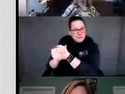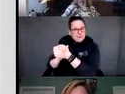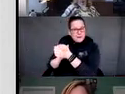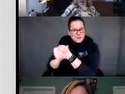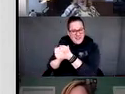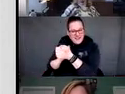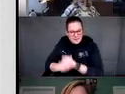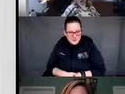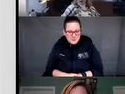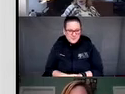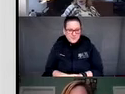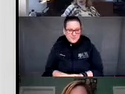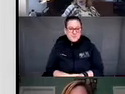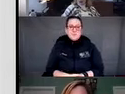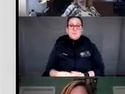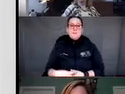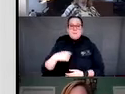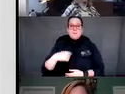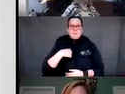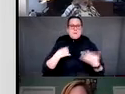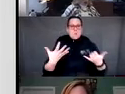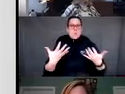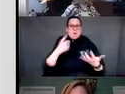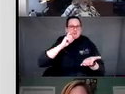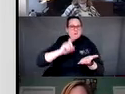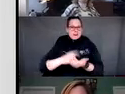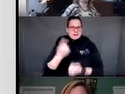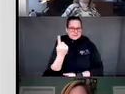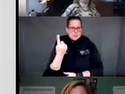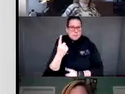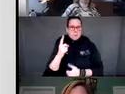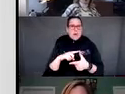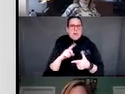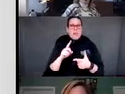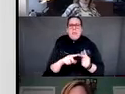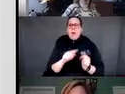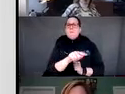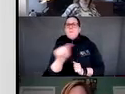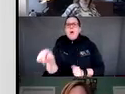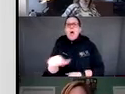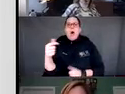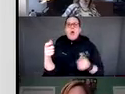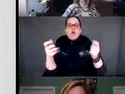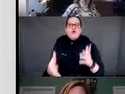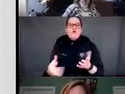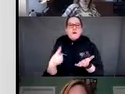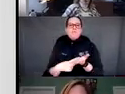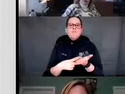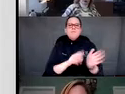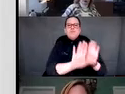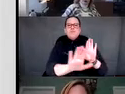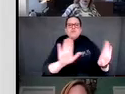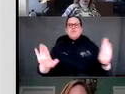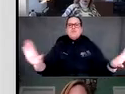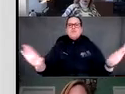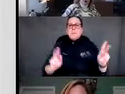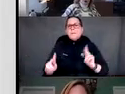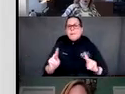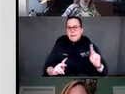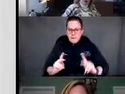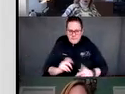forward. I'm going to do a recognition, and then I'm going to let some of the directors talk about their specific